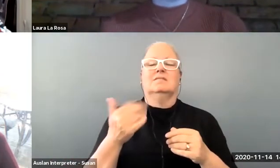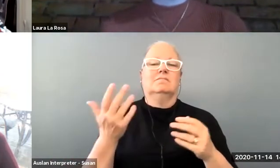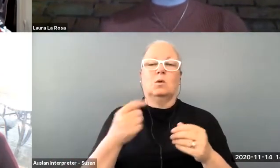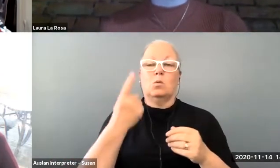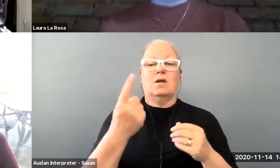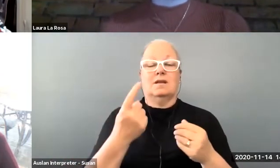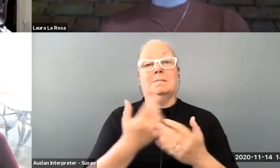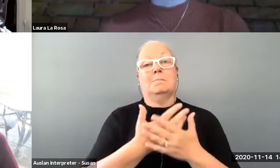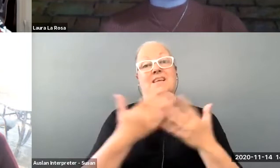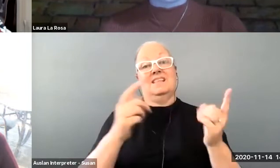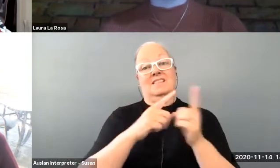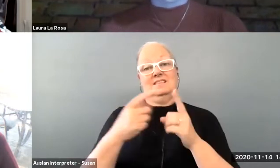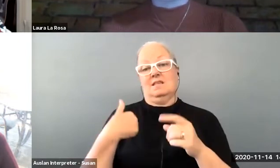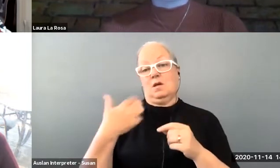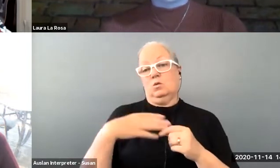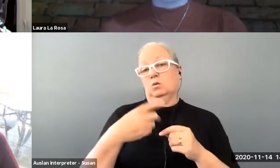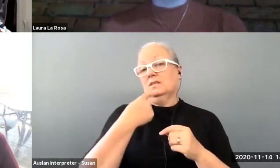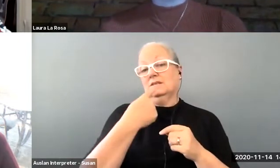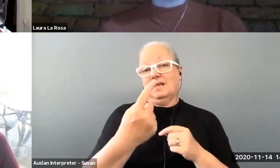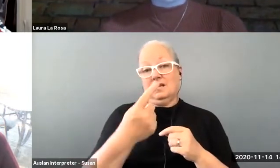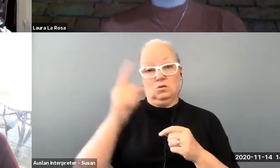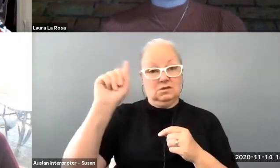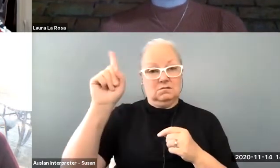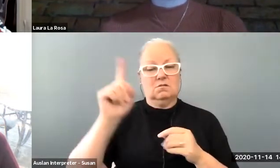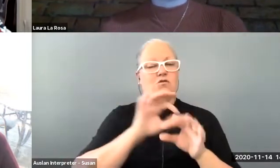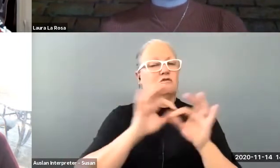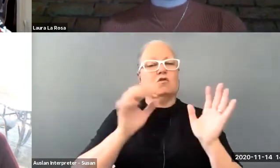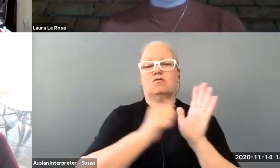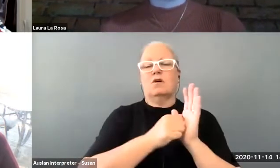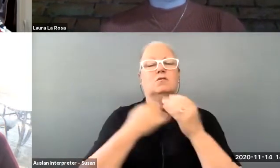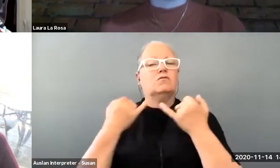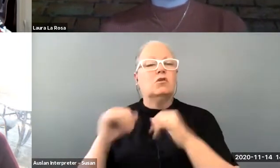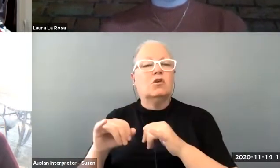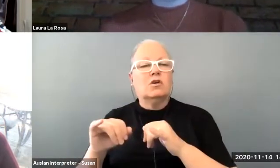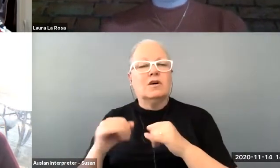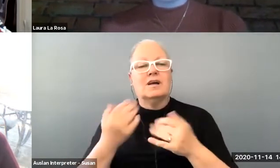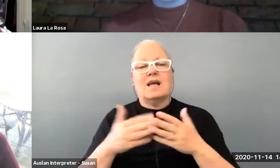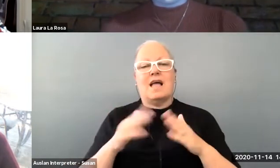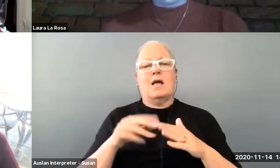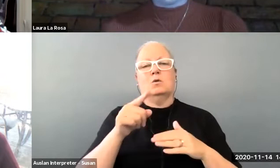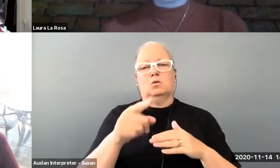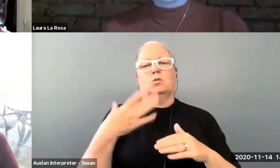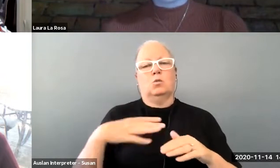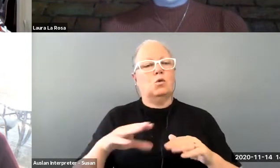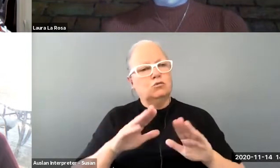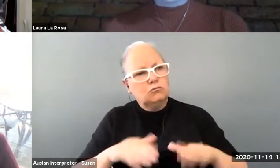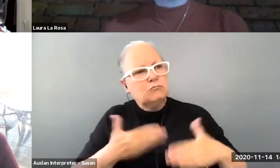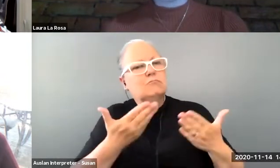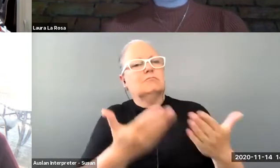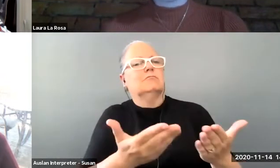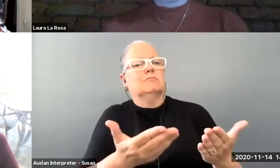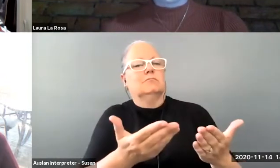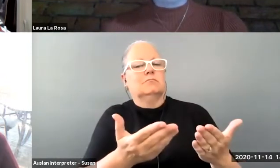big messages that I wanted to put out today is that there's no right or wrong in terms of how you contribute.